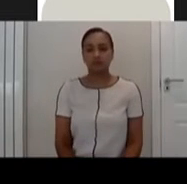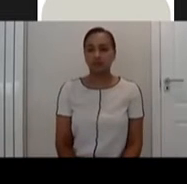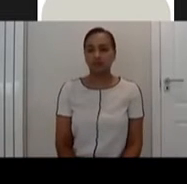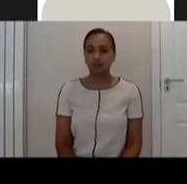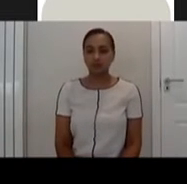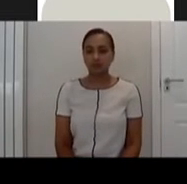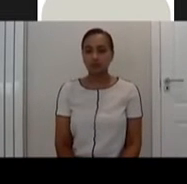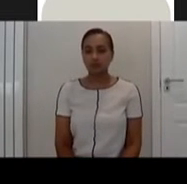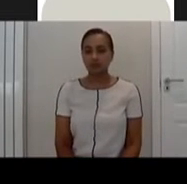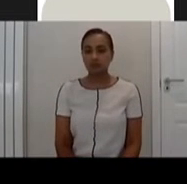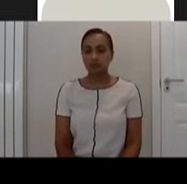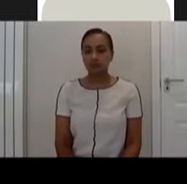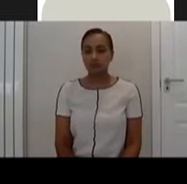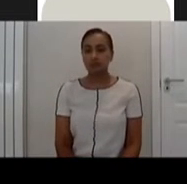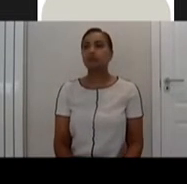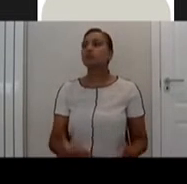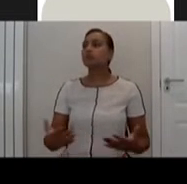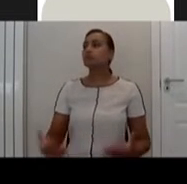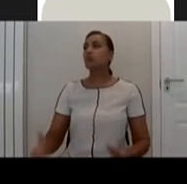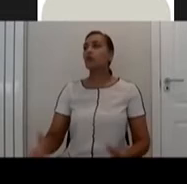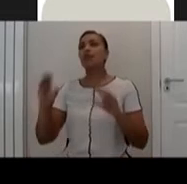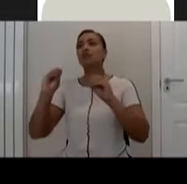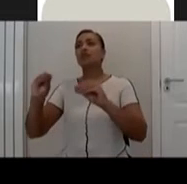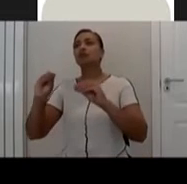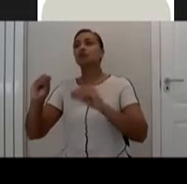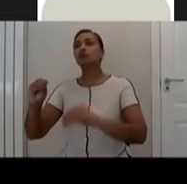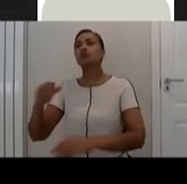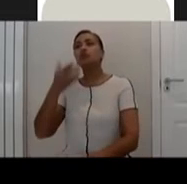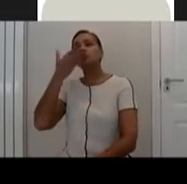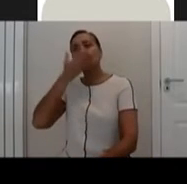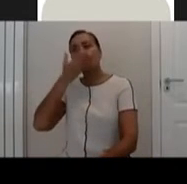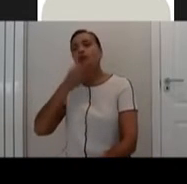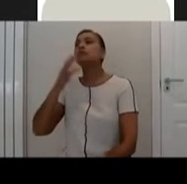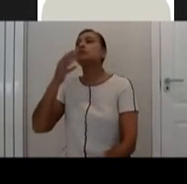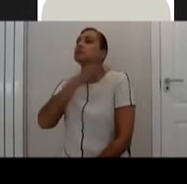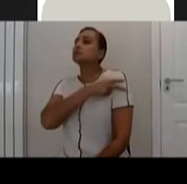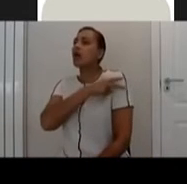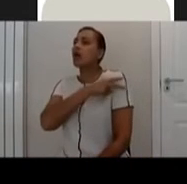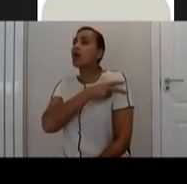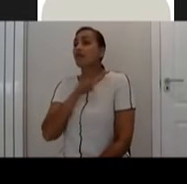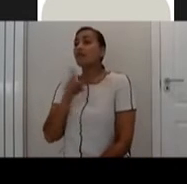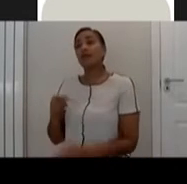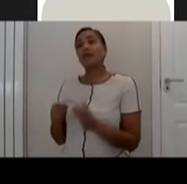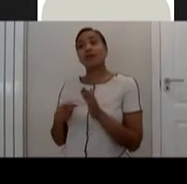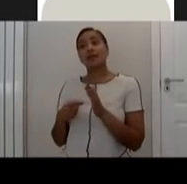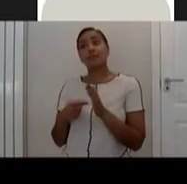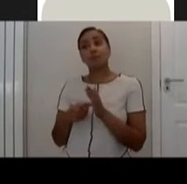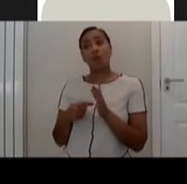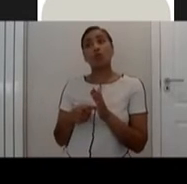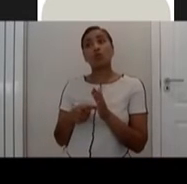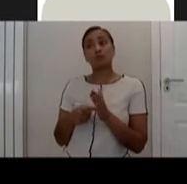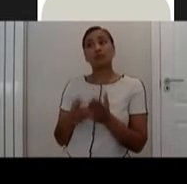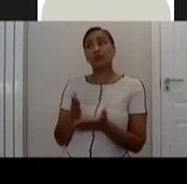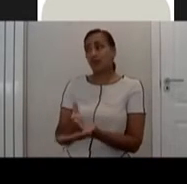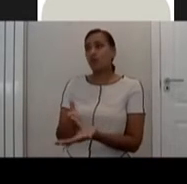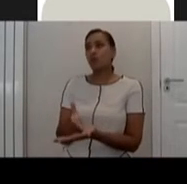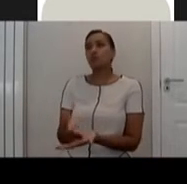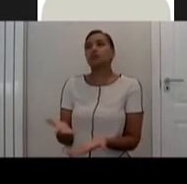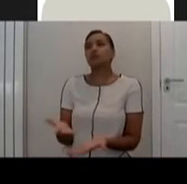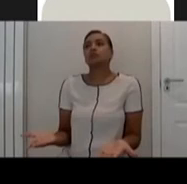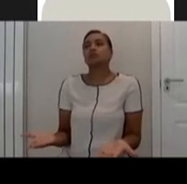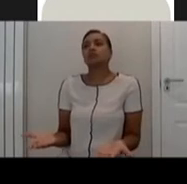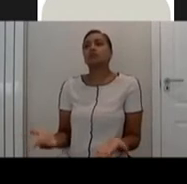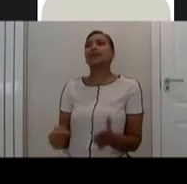And in terms of school staff, again, another sort of important group in of